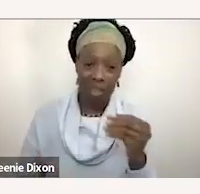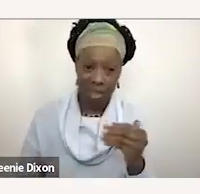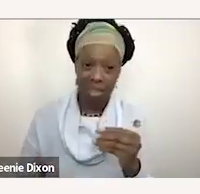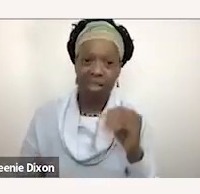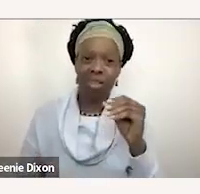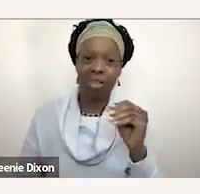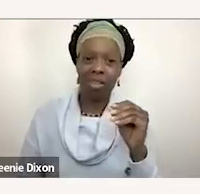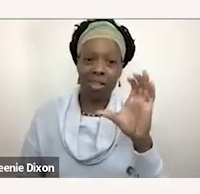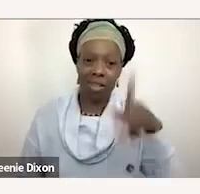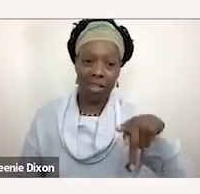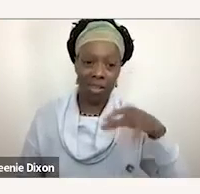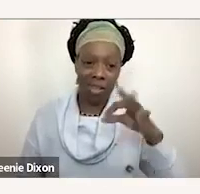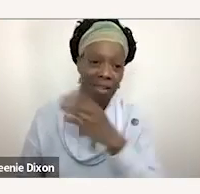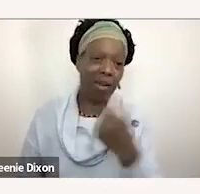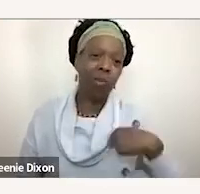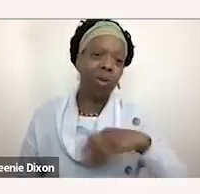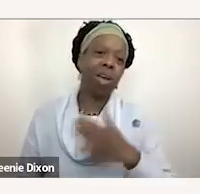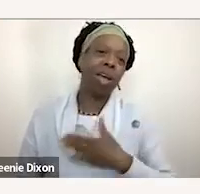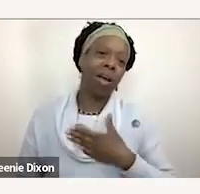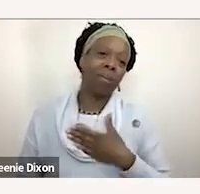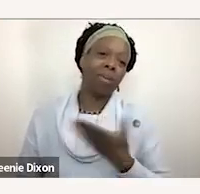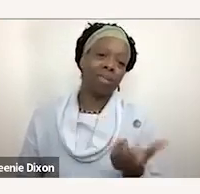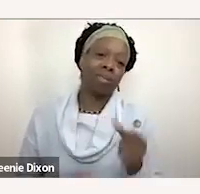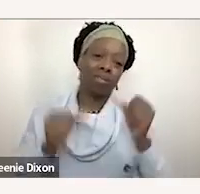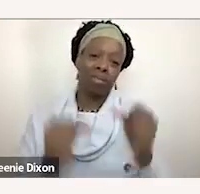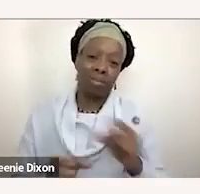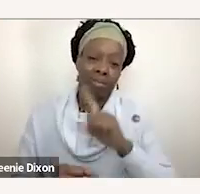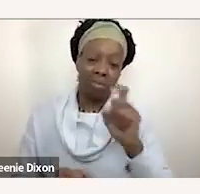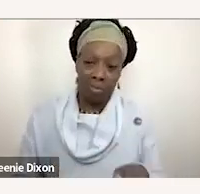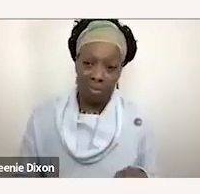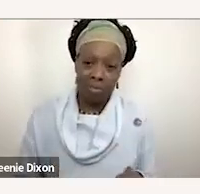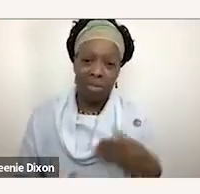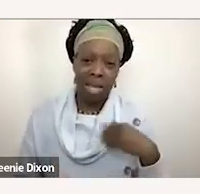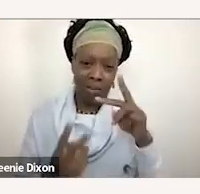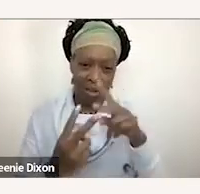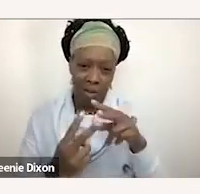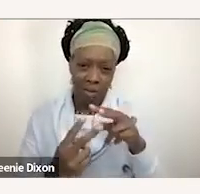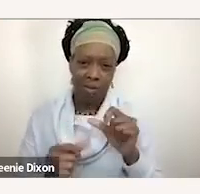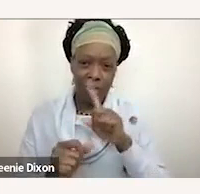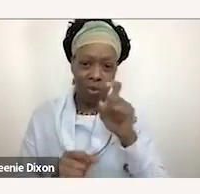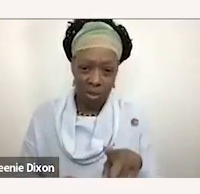and I'm happy to pose those questions to folks. There's a couple in here that